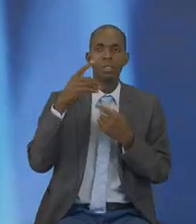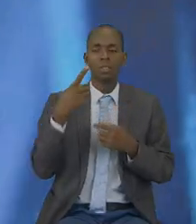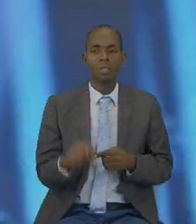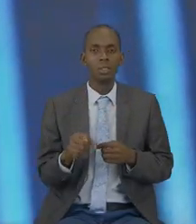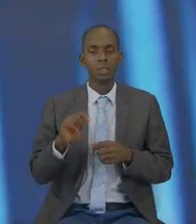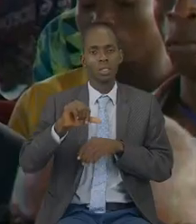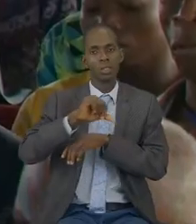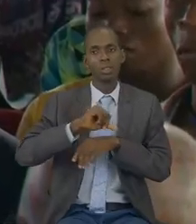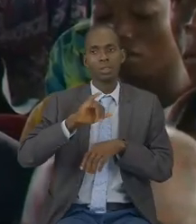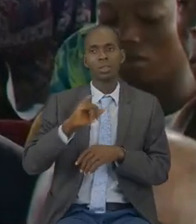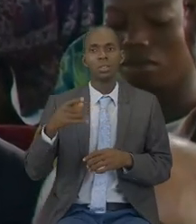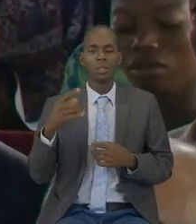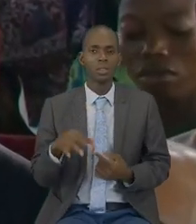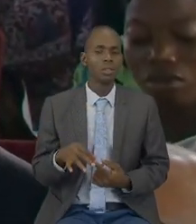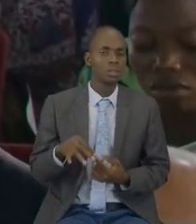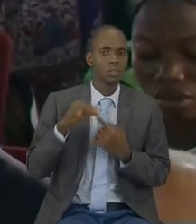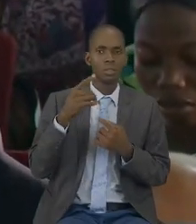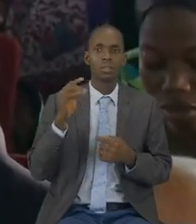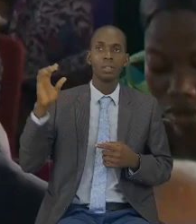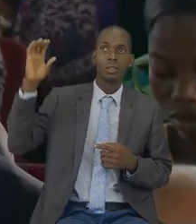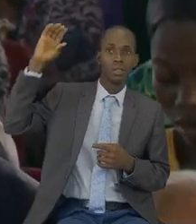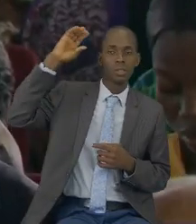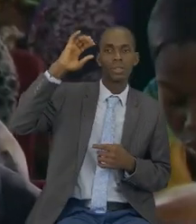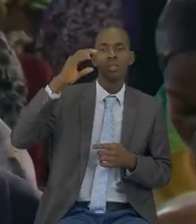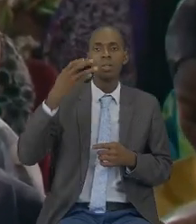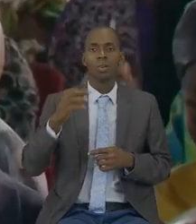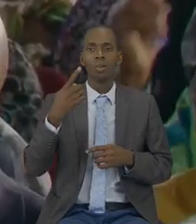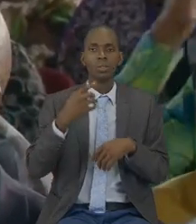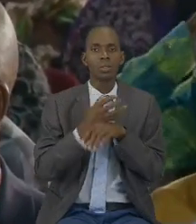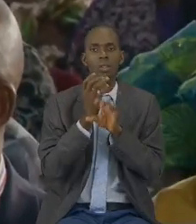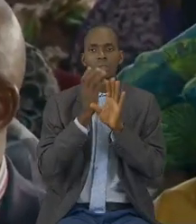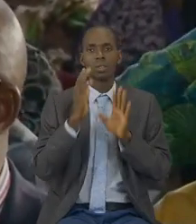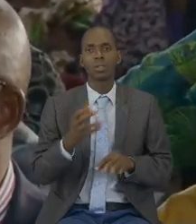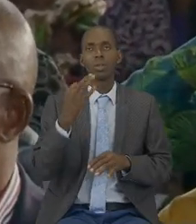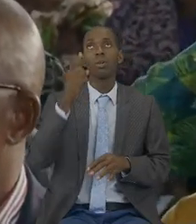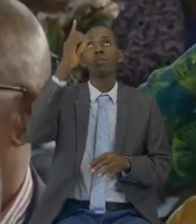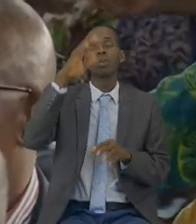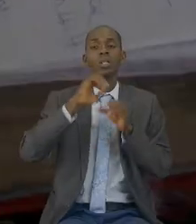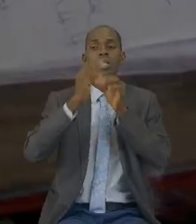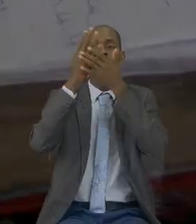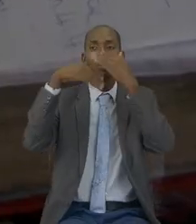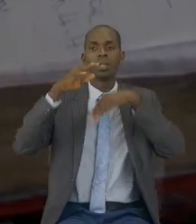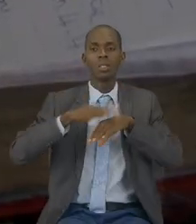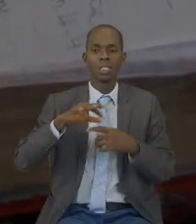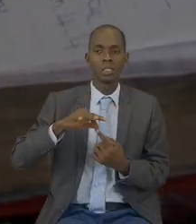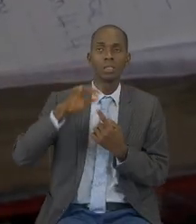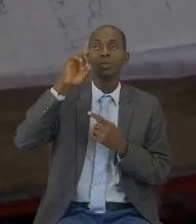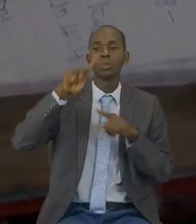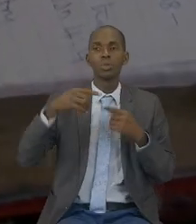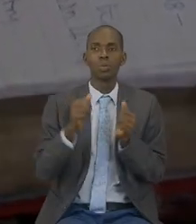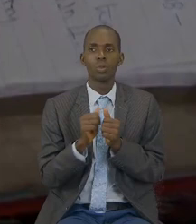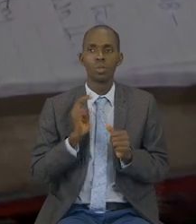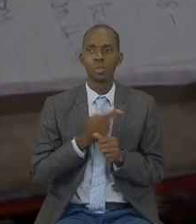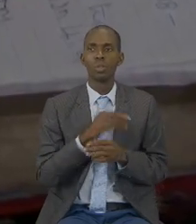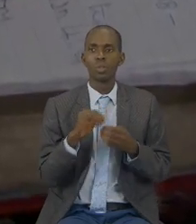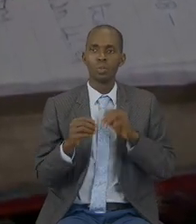unction, except the anointing of the Creator God in heaven, except you go with us. Number one,